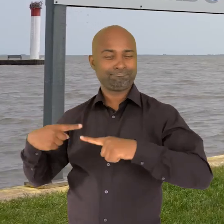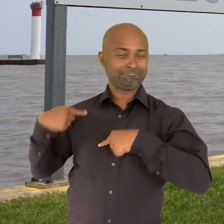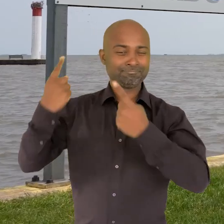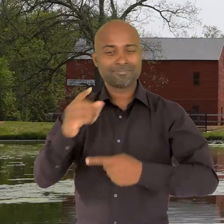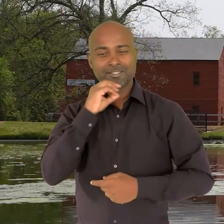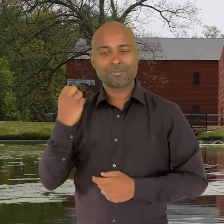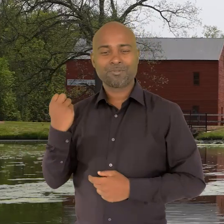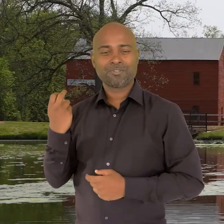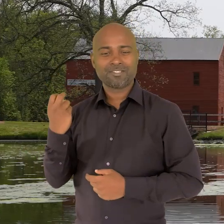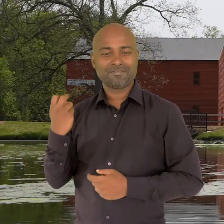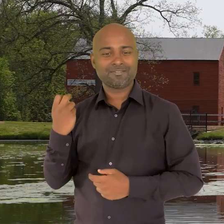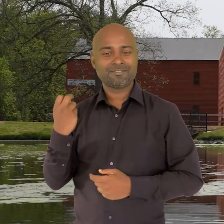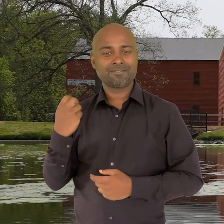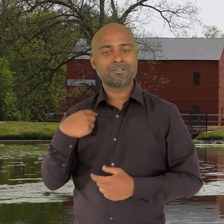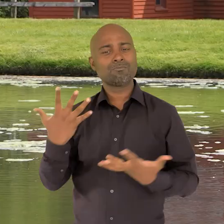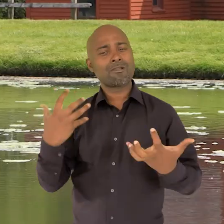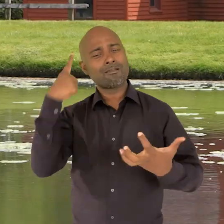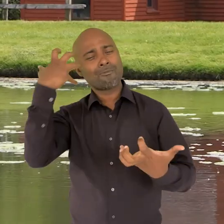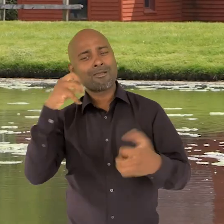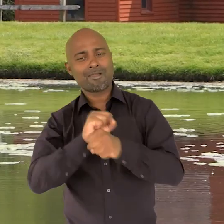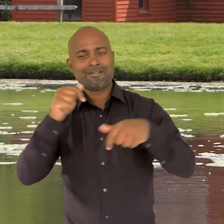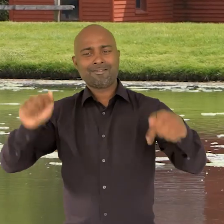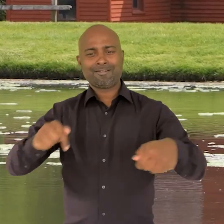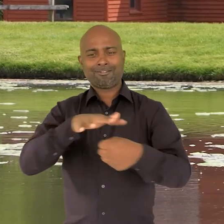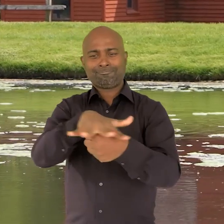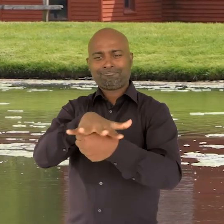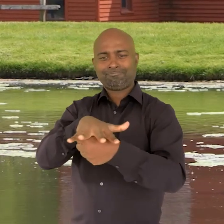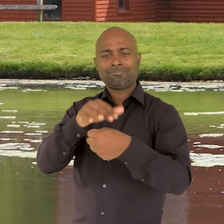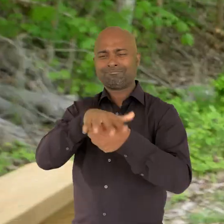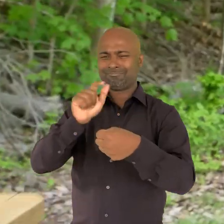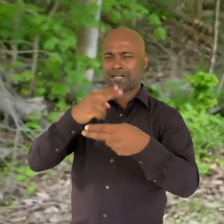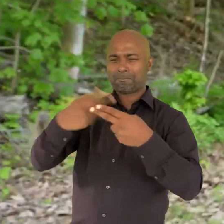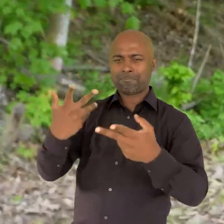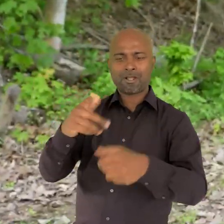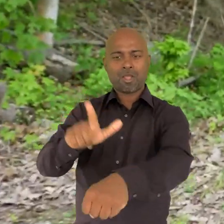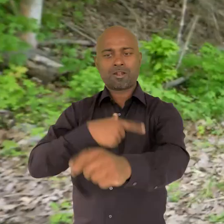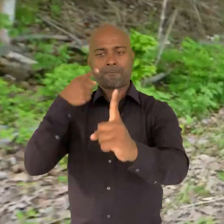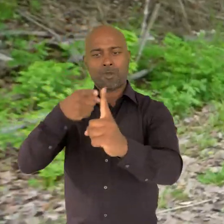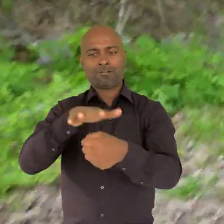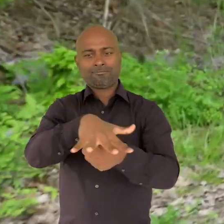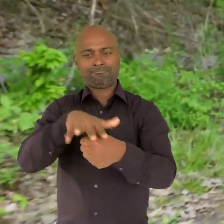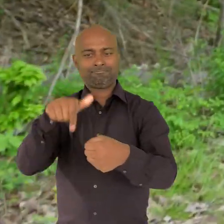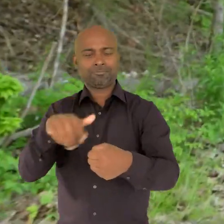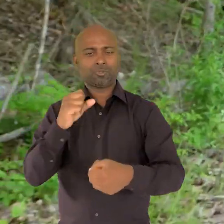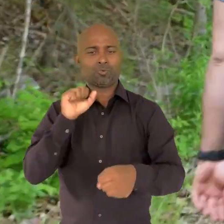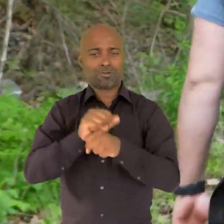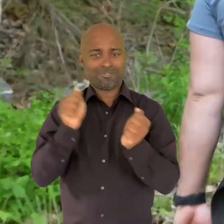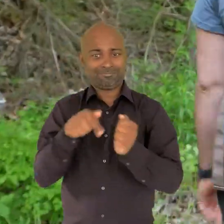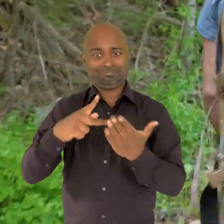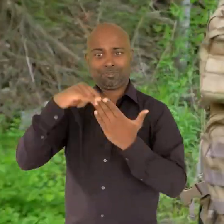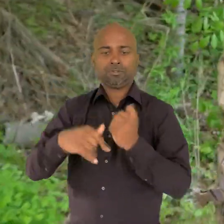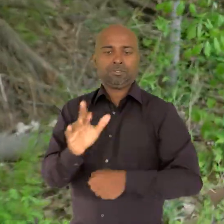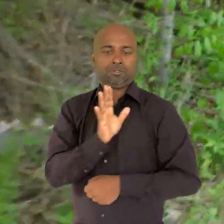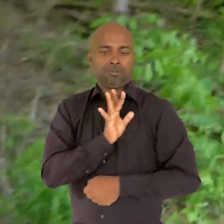I've been coming here since I was 12, and it's always been a dream of mine to work in Long Point.